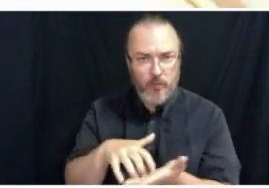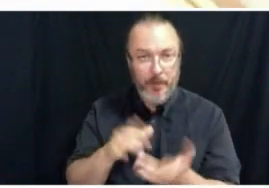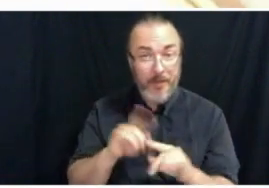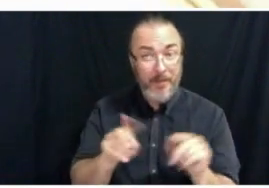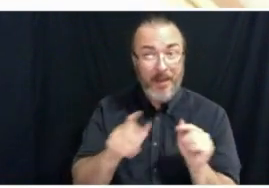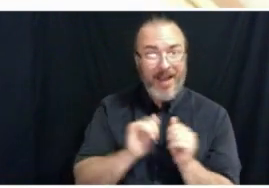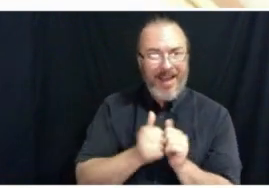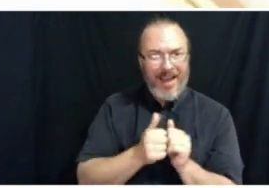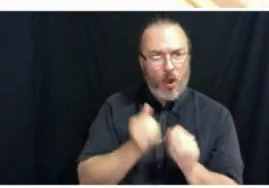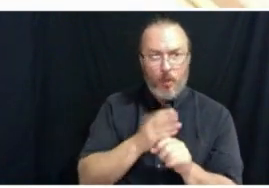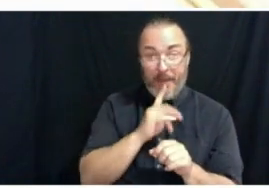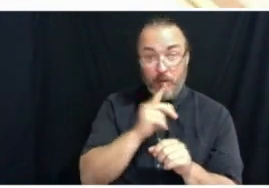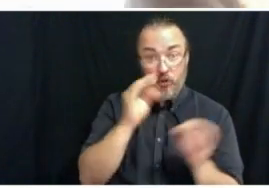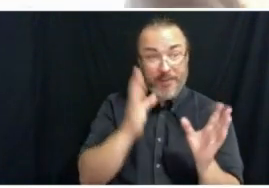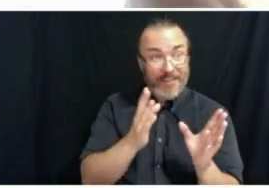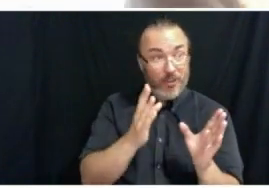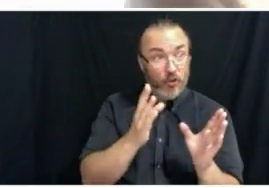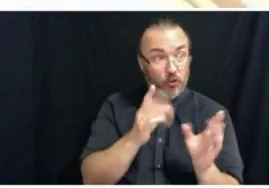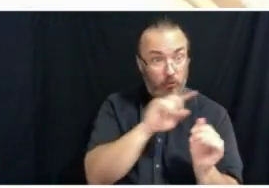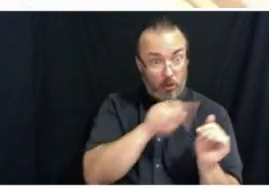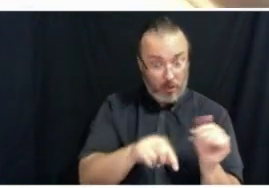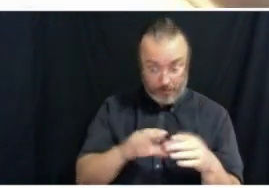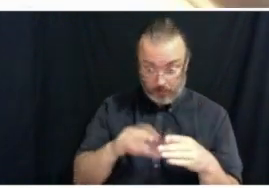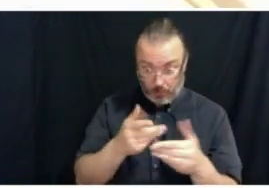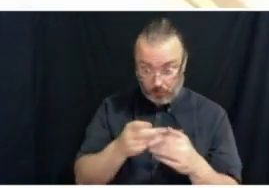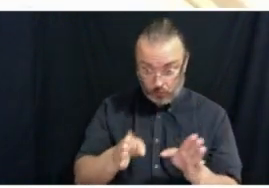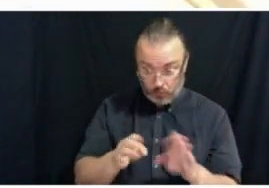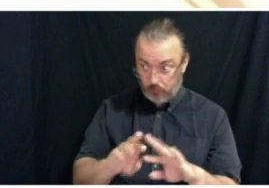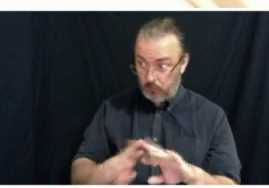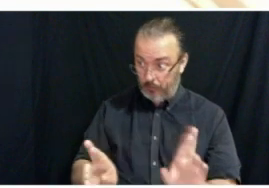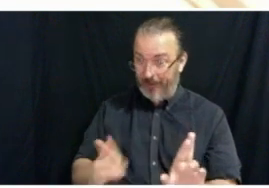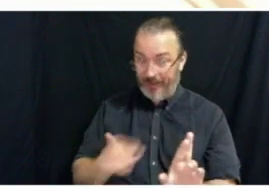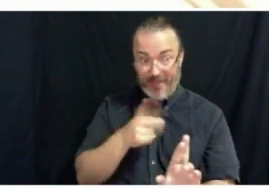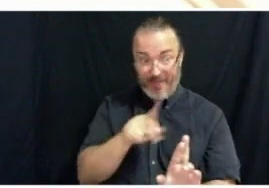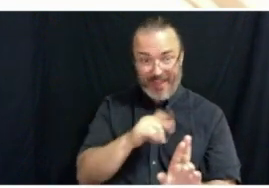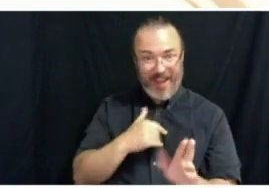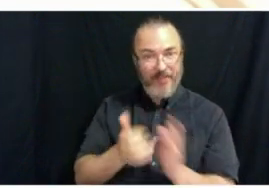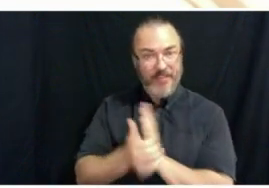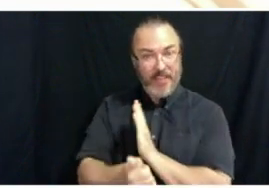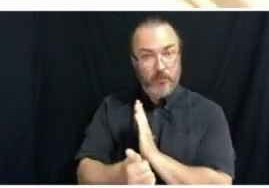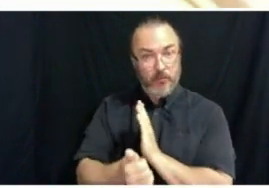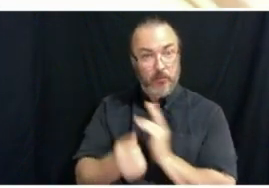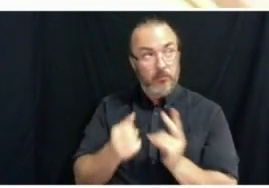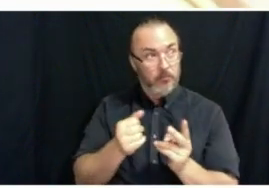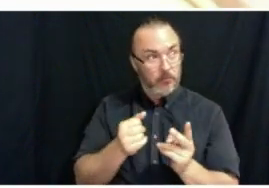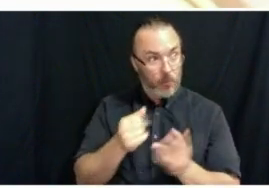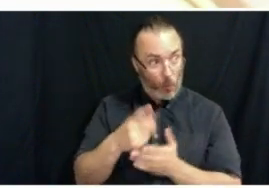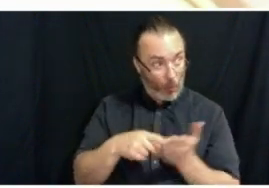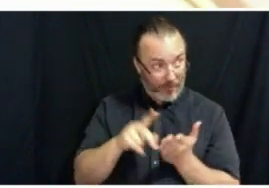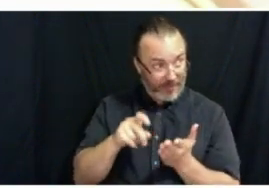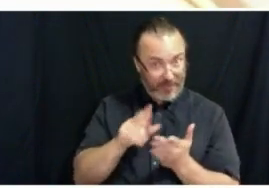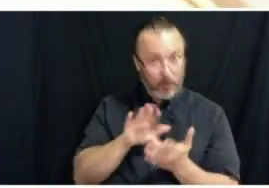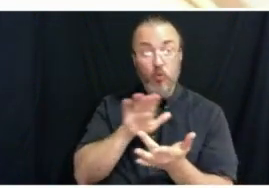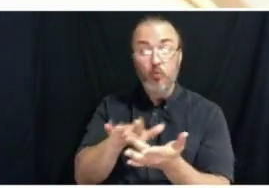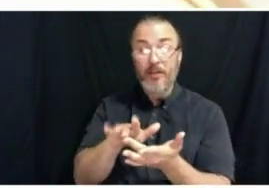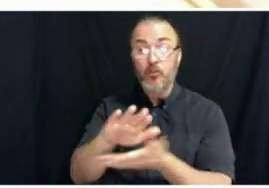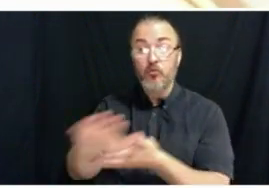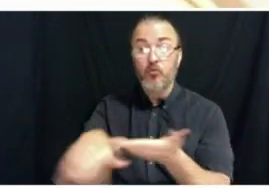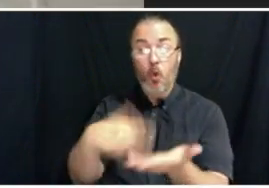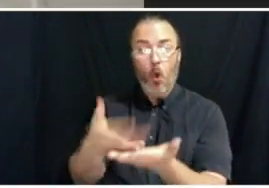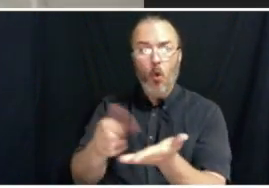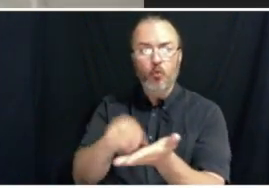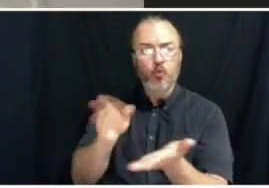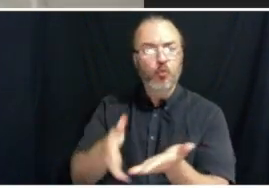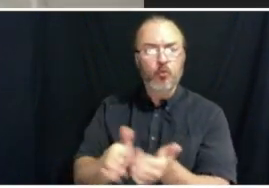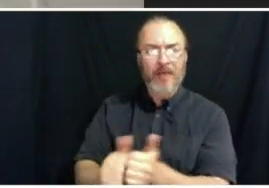the classroom, or teachers that are in the classroom have the skills that they need to reach all students? Look, thanks,